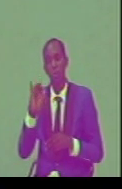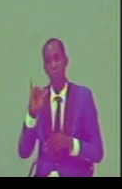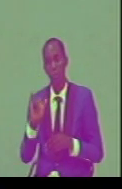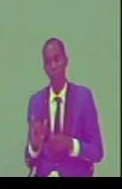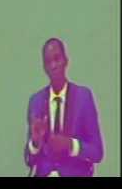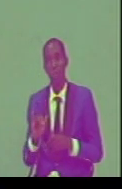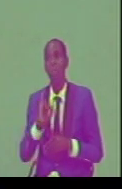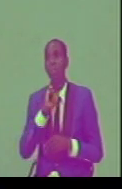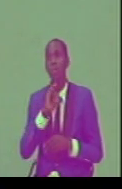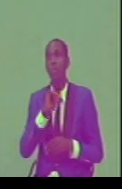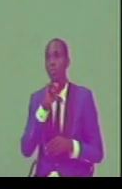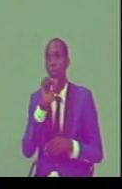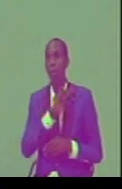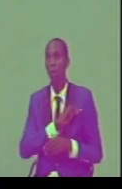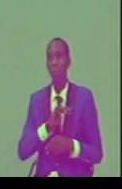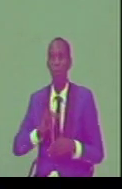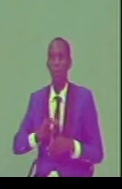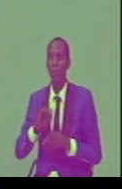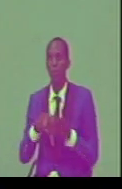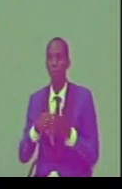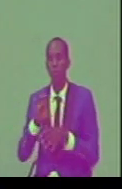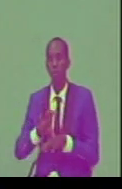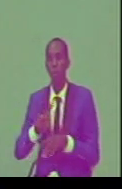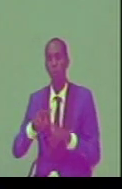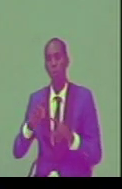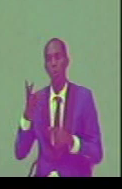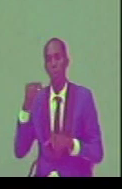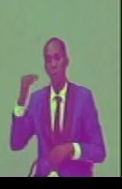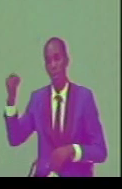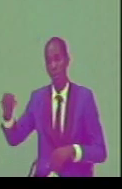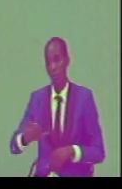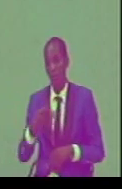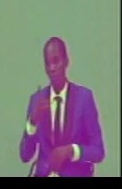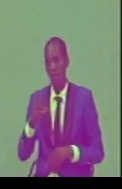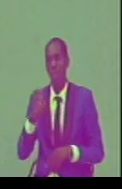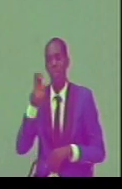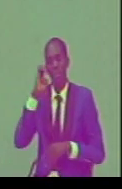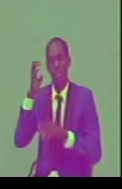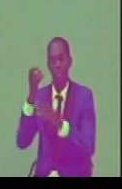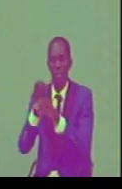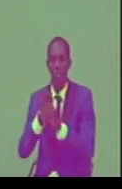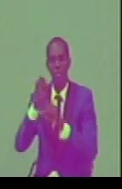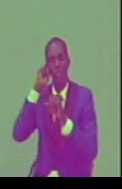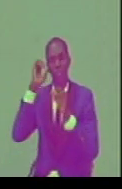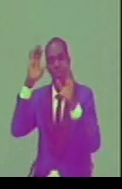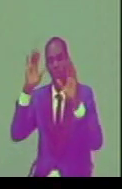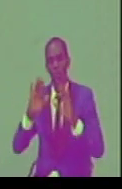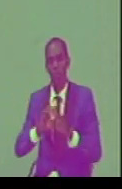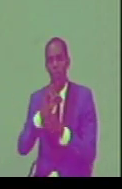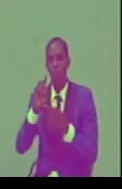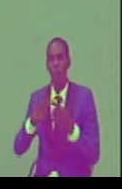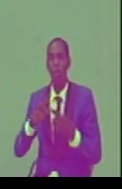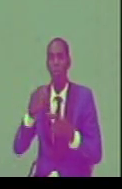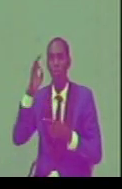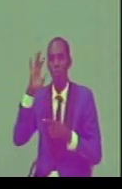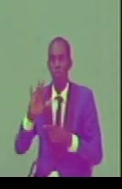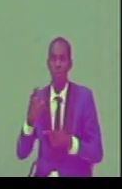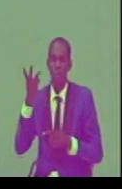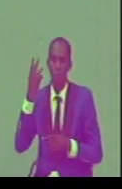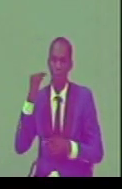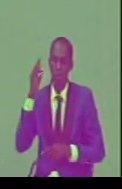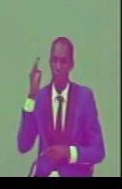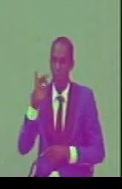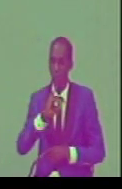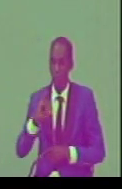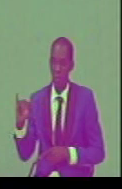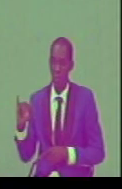I'm not a member of this church. I was invited by someone. I had my miracle while the pastor was preaching, and